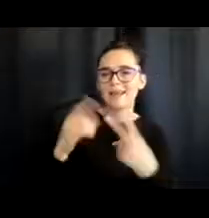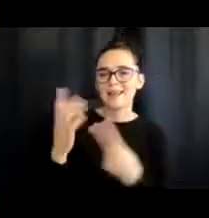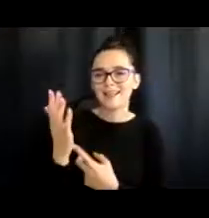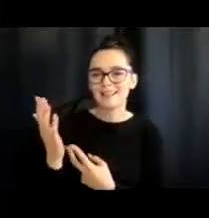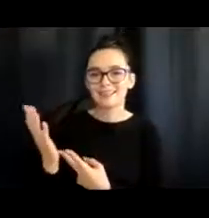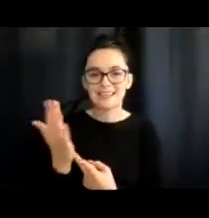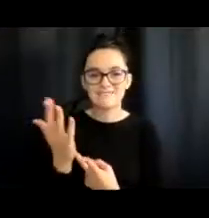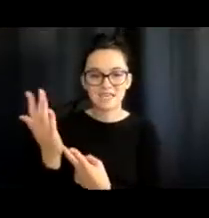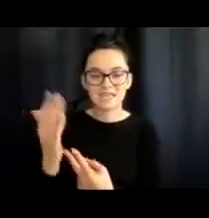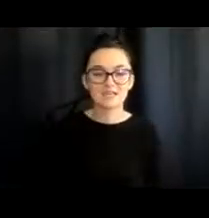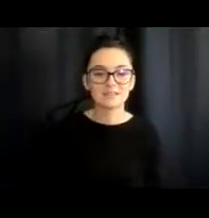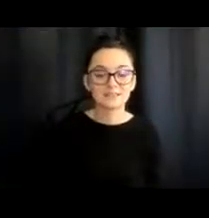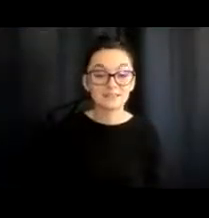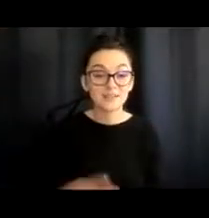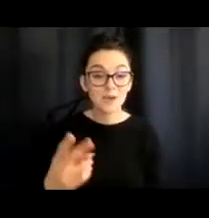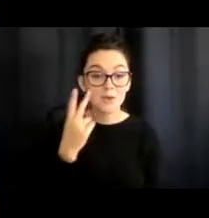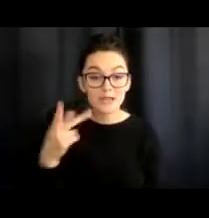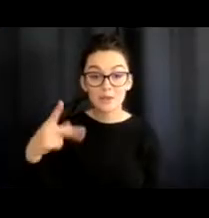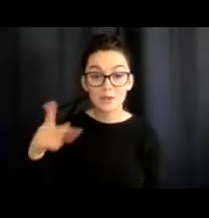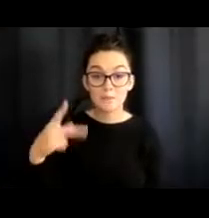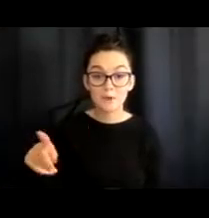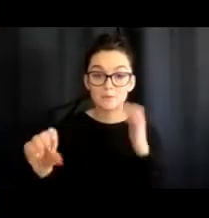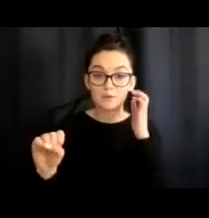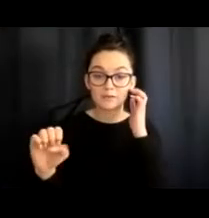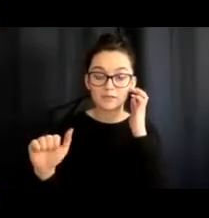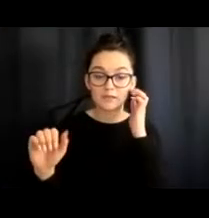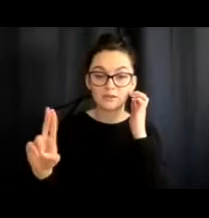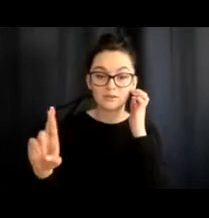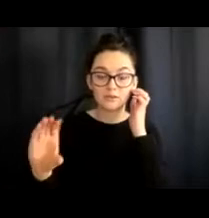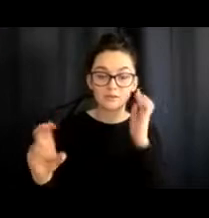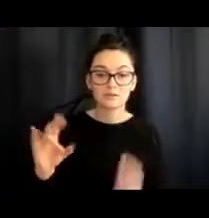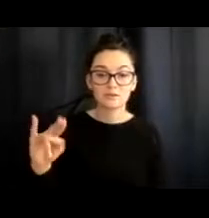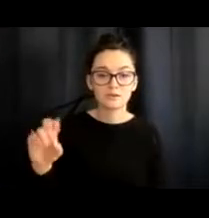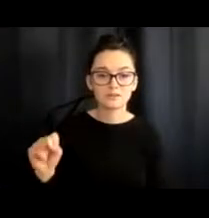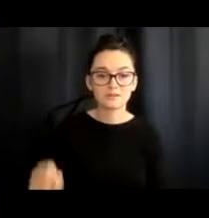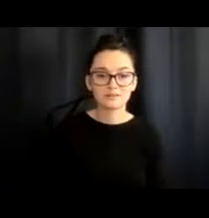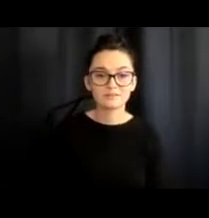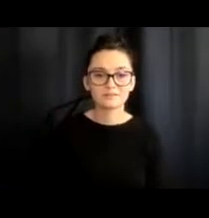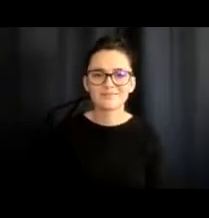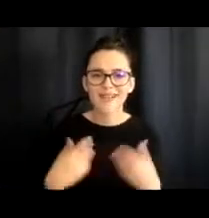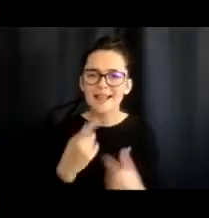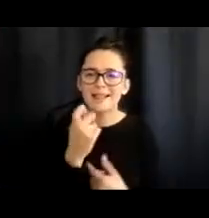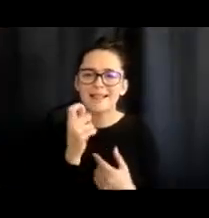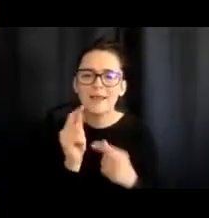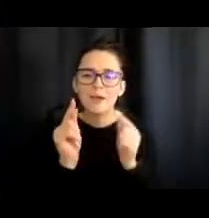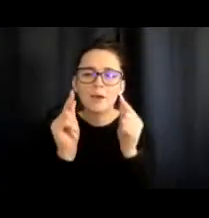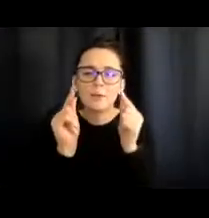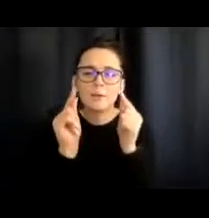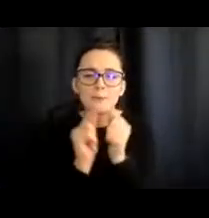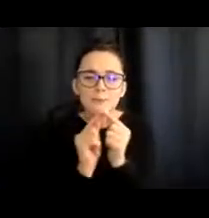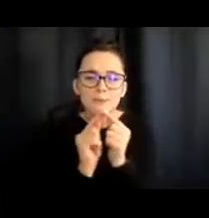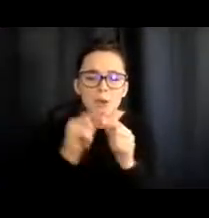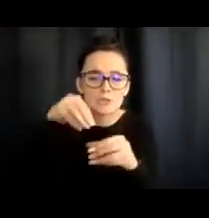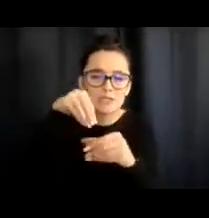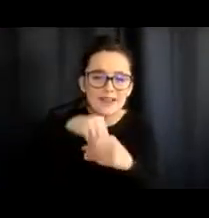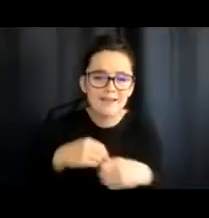So with the purple sea urchins you see, they actually have little holes that they're living in, and they